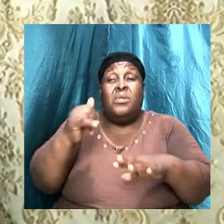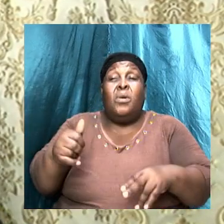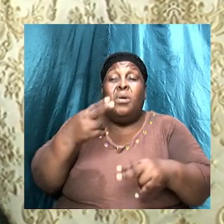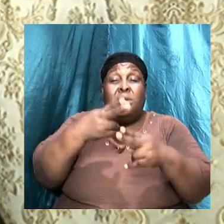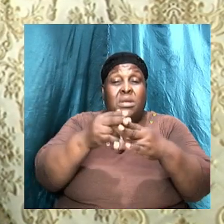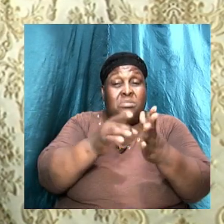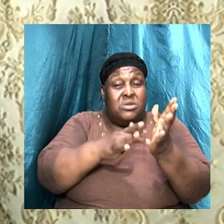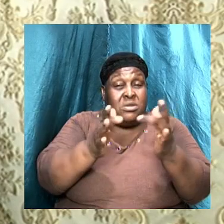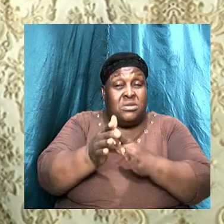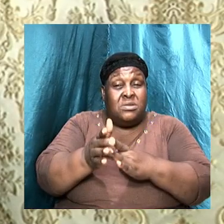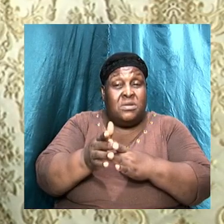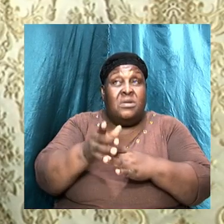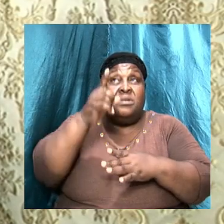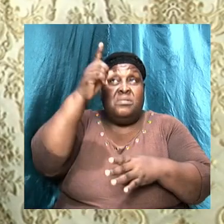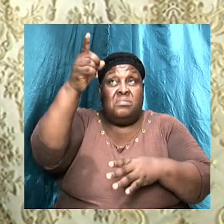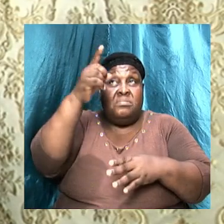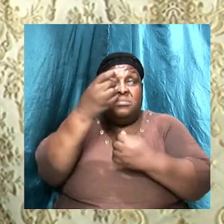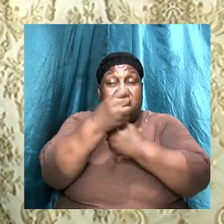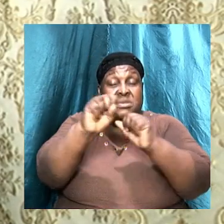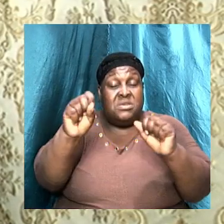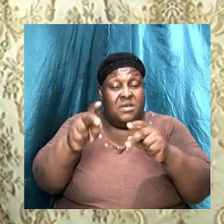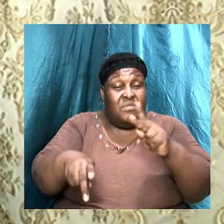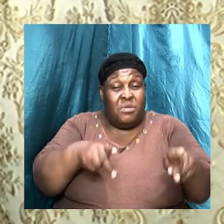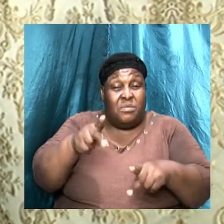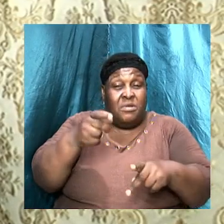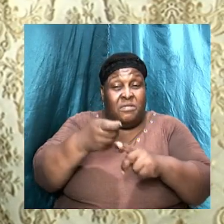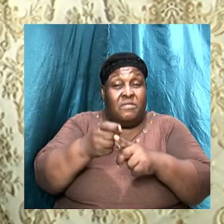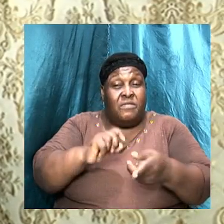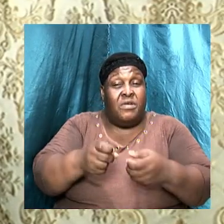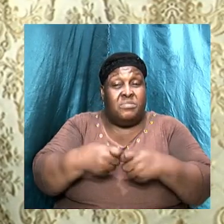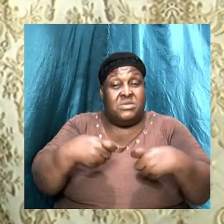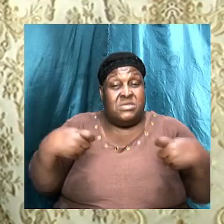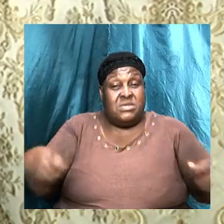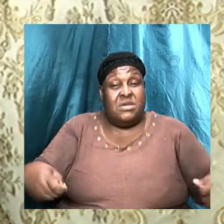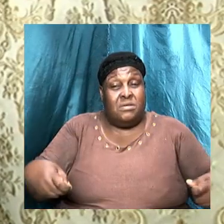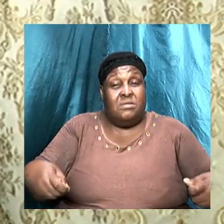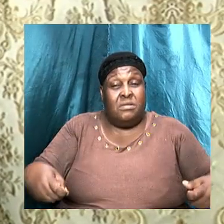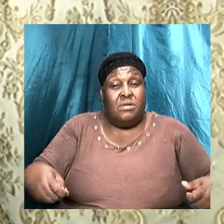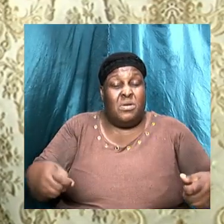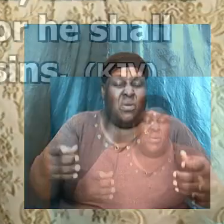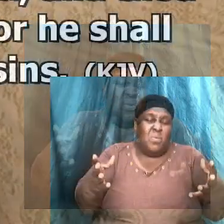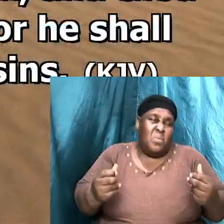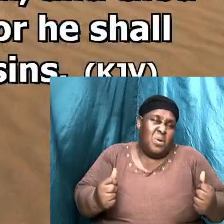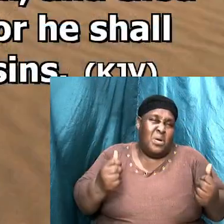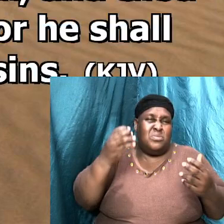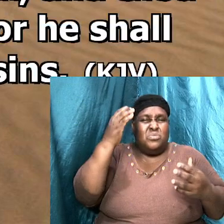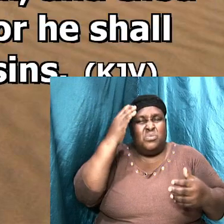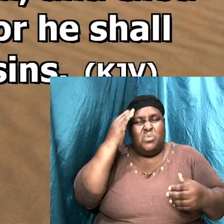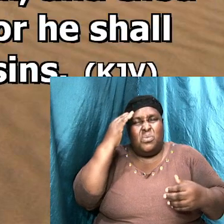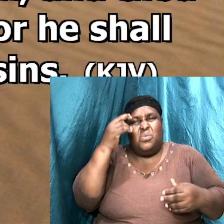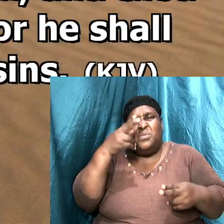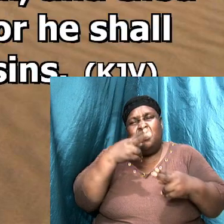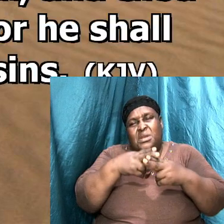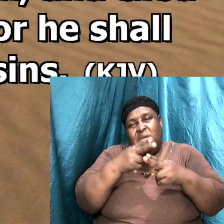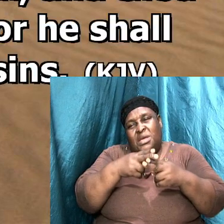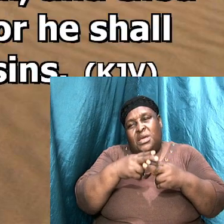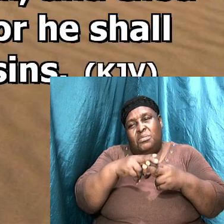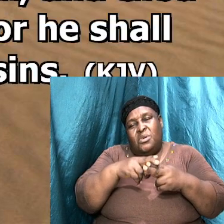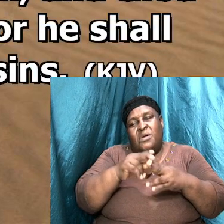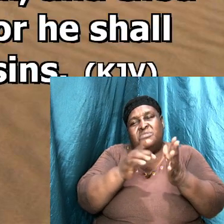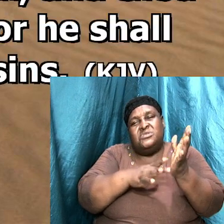he shall save his people from their sins. Amen. So if you want to know the name of the Son, the name of the Son is Jesus.